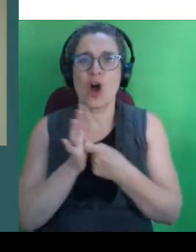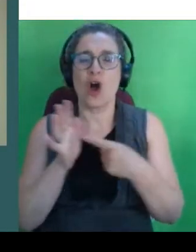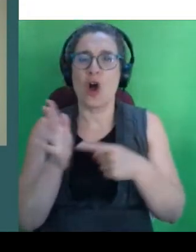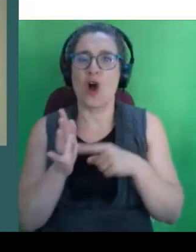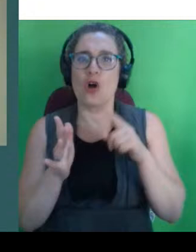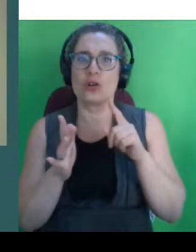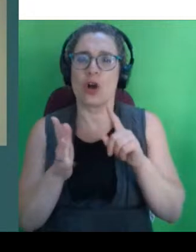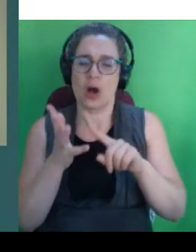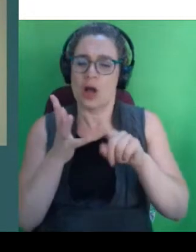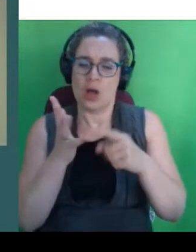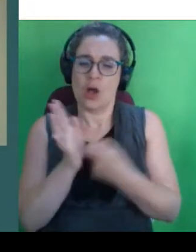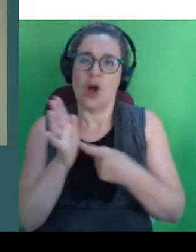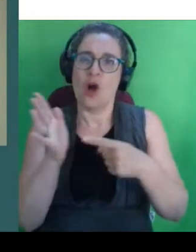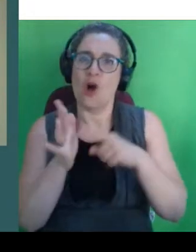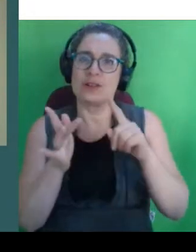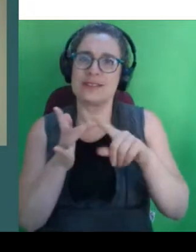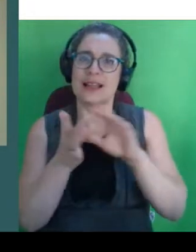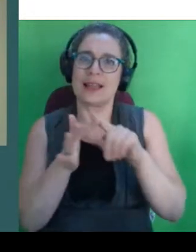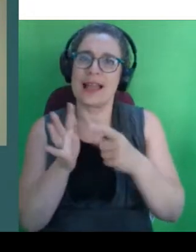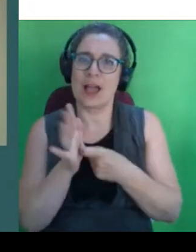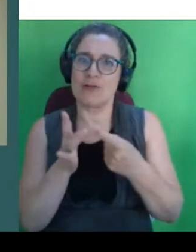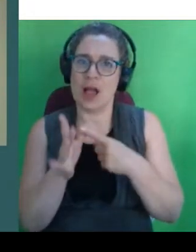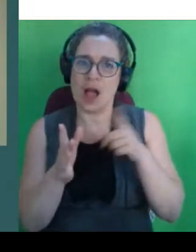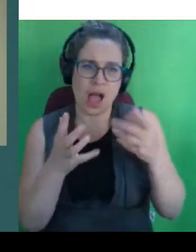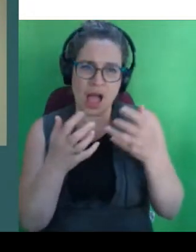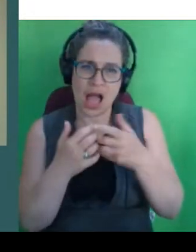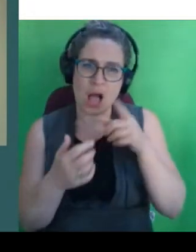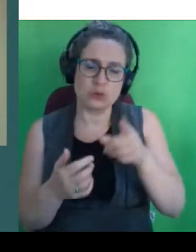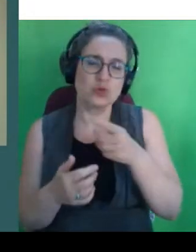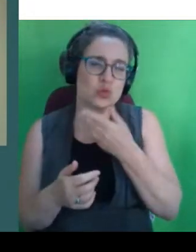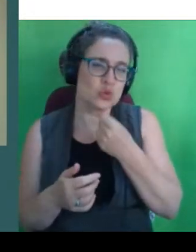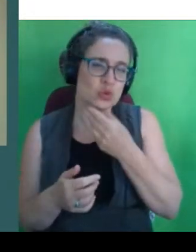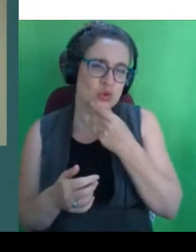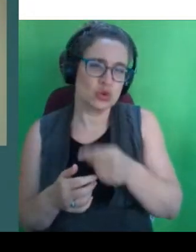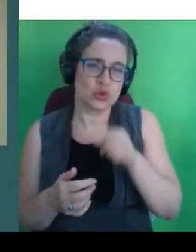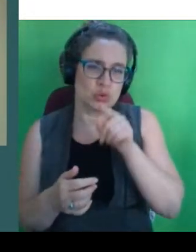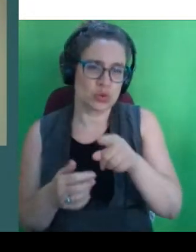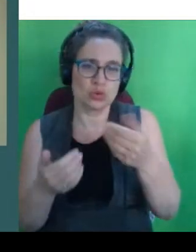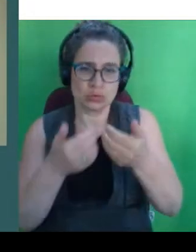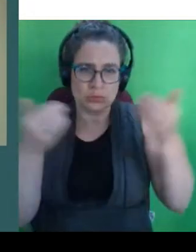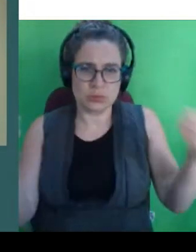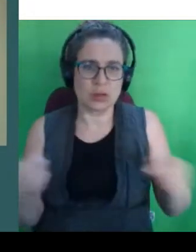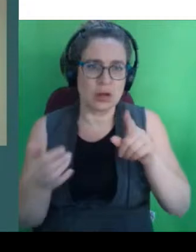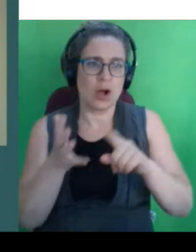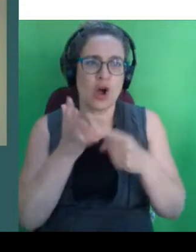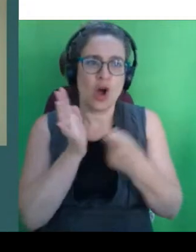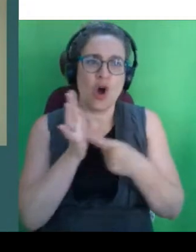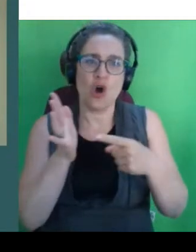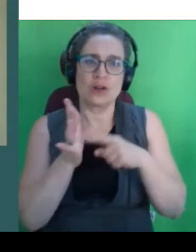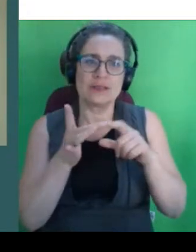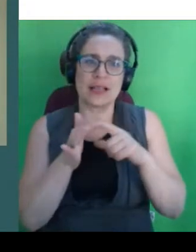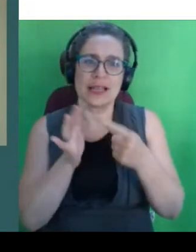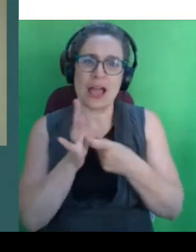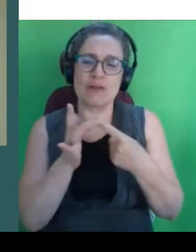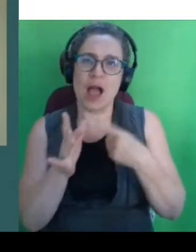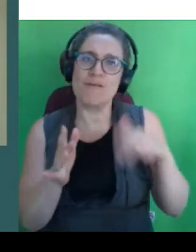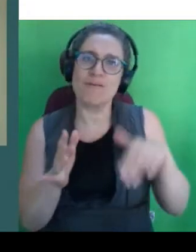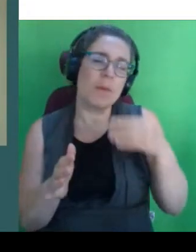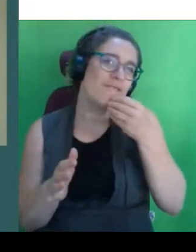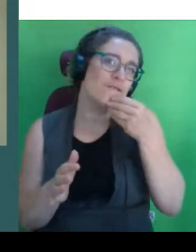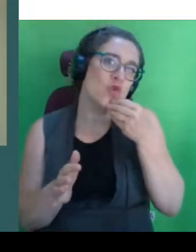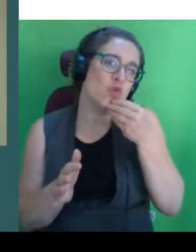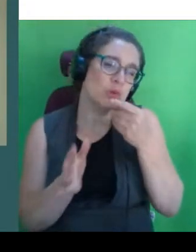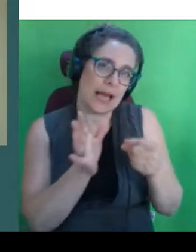would you use testing to differentiate urticaria from a food allergy? So,